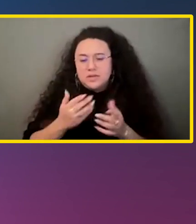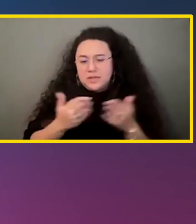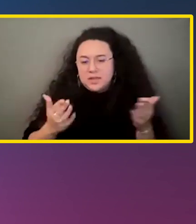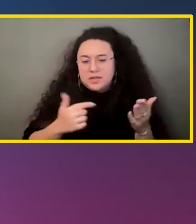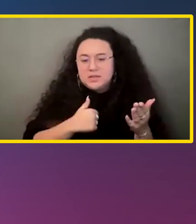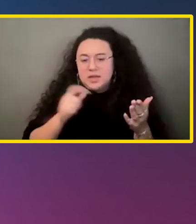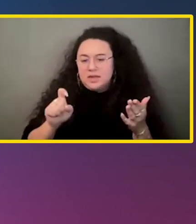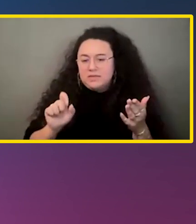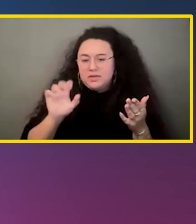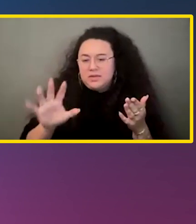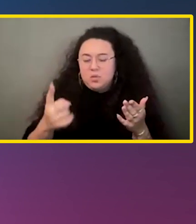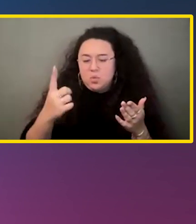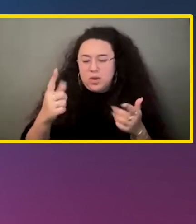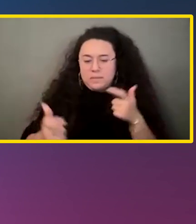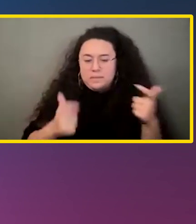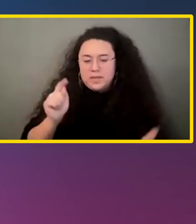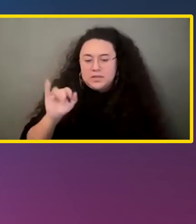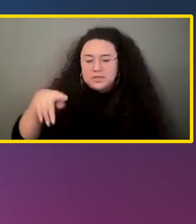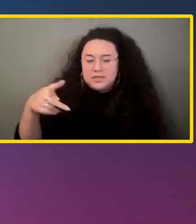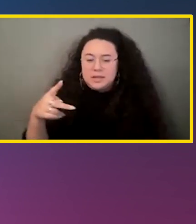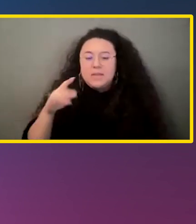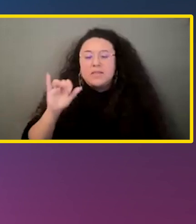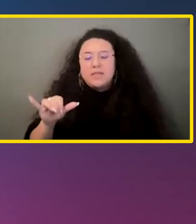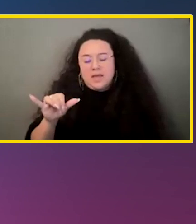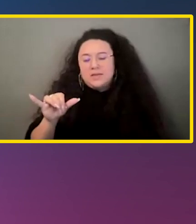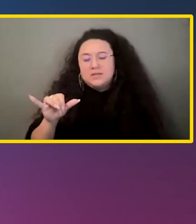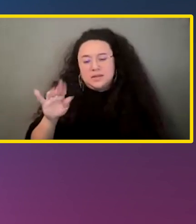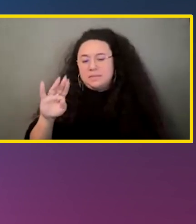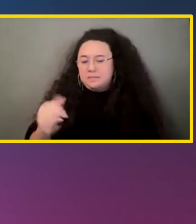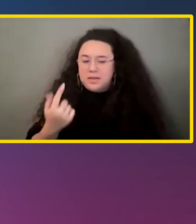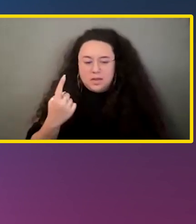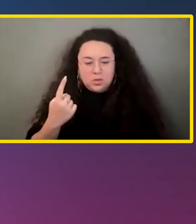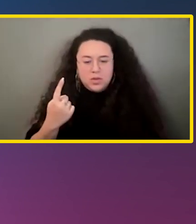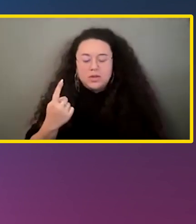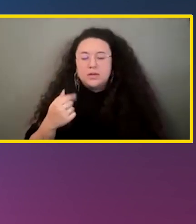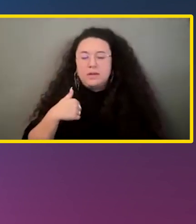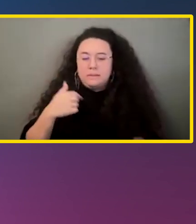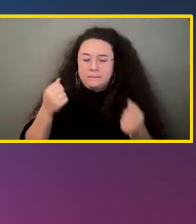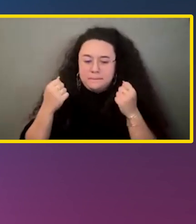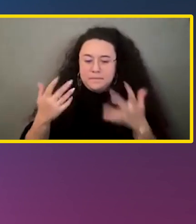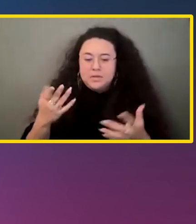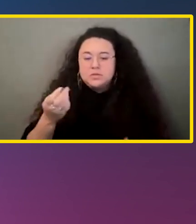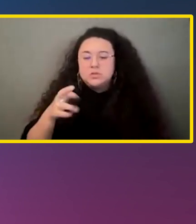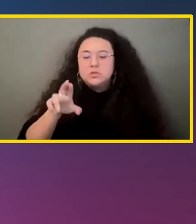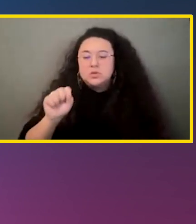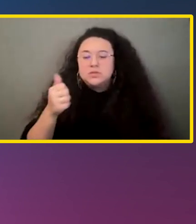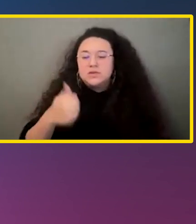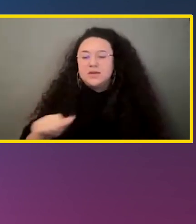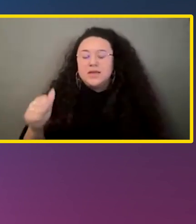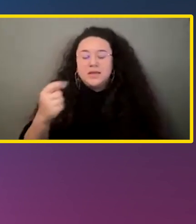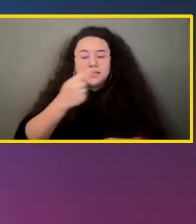to give like one major tip, that is like a big one. Just have multiple sources on any given